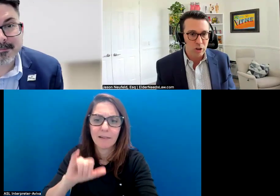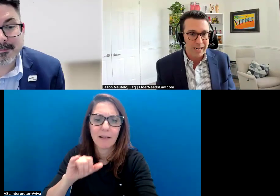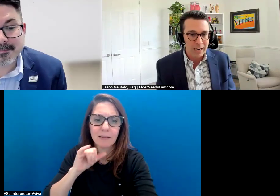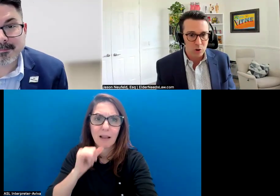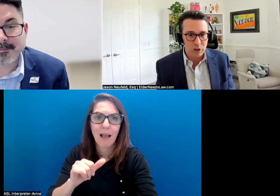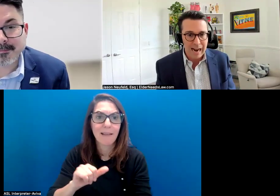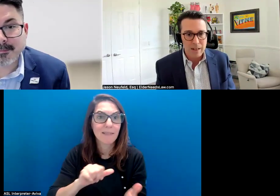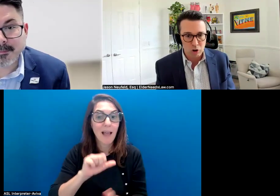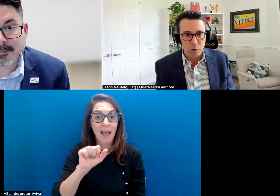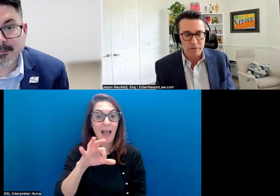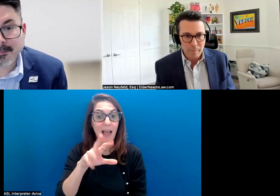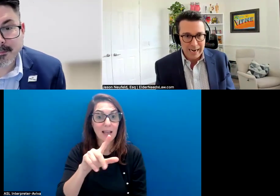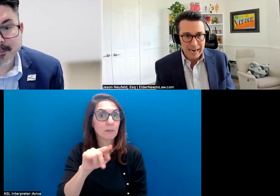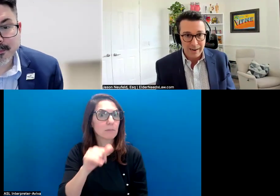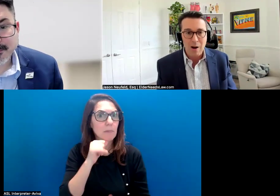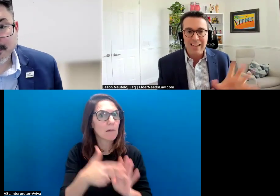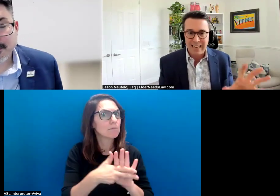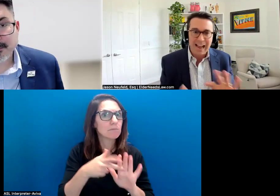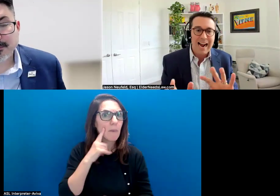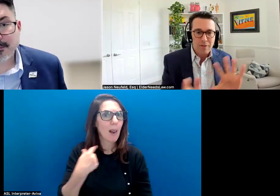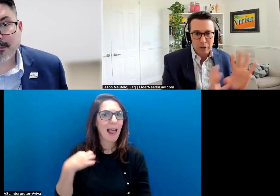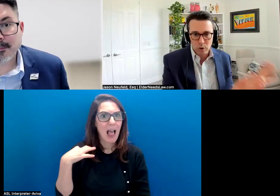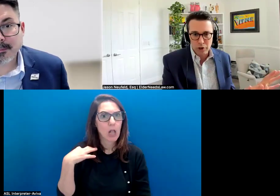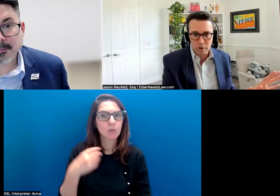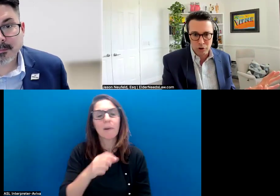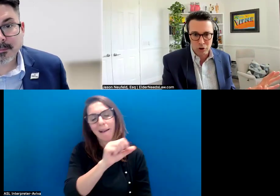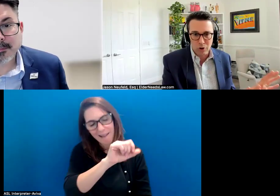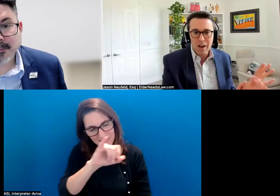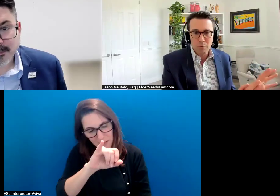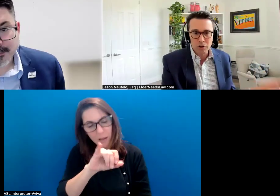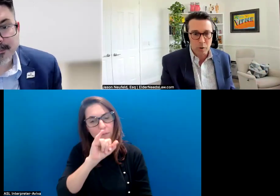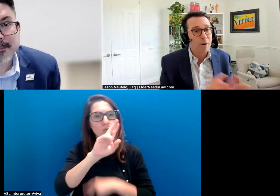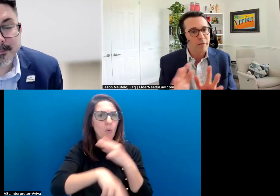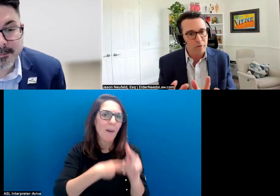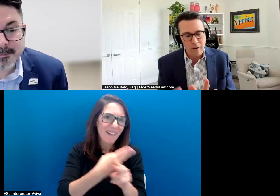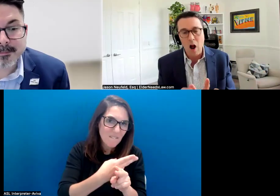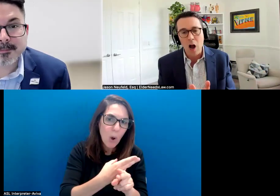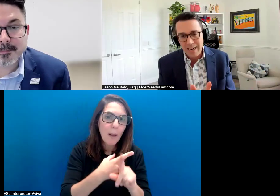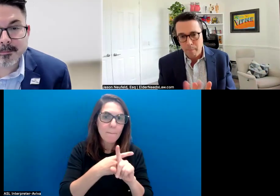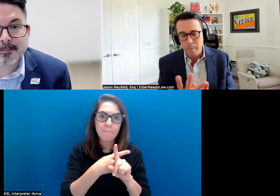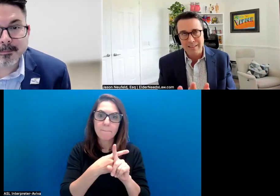whether someone is or is not eligible for Medicaid. Now, SSI, that's sort of a universal principle, but in